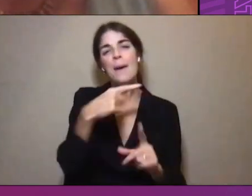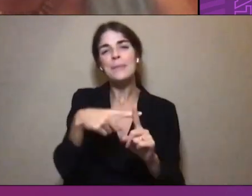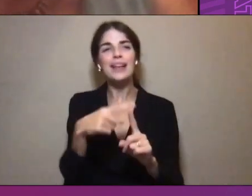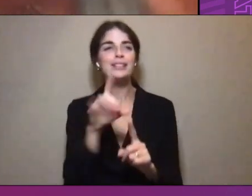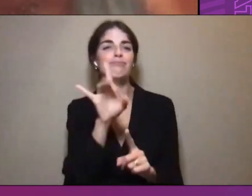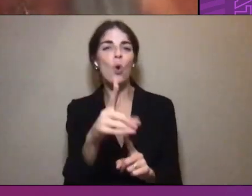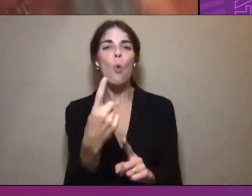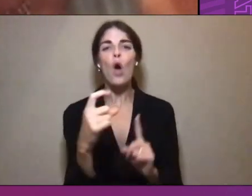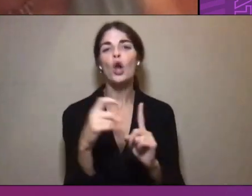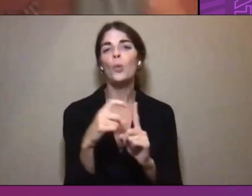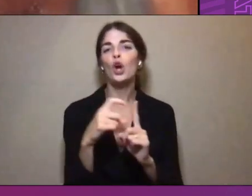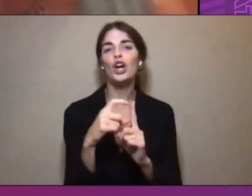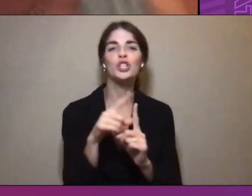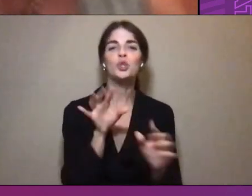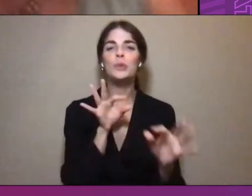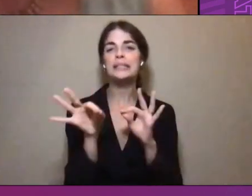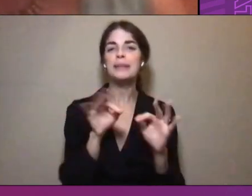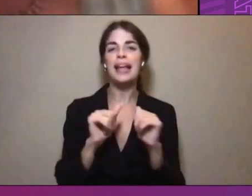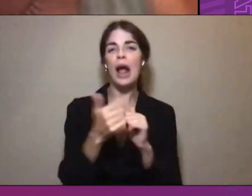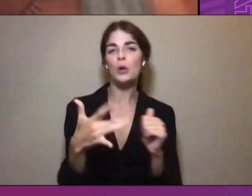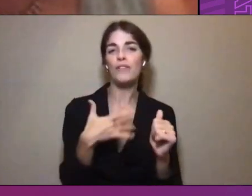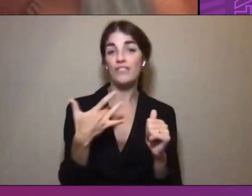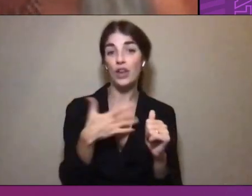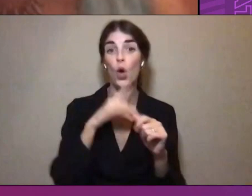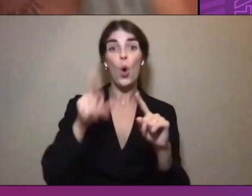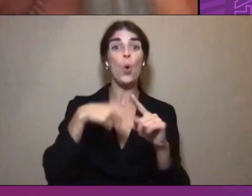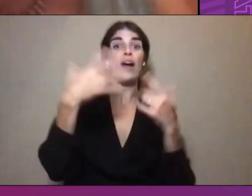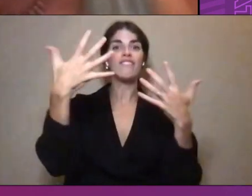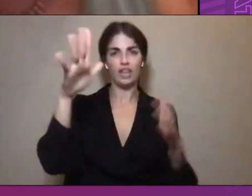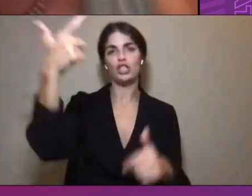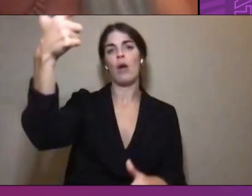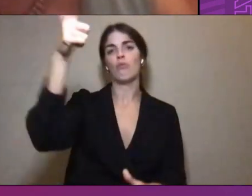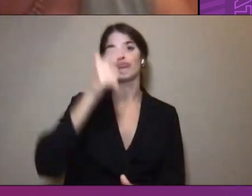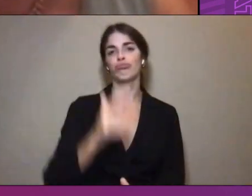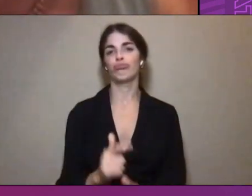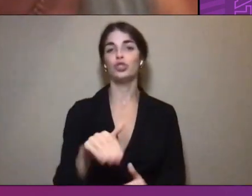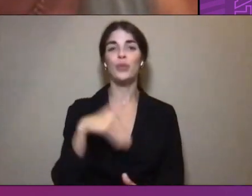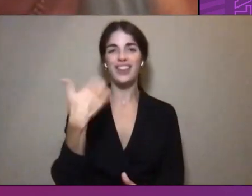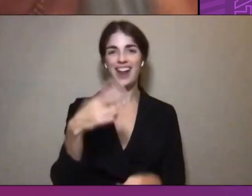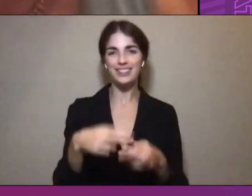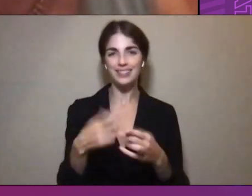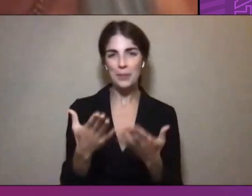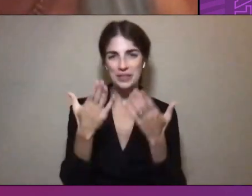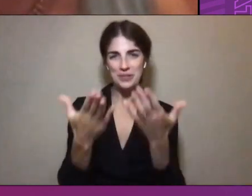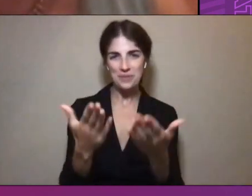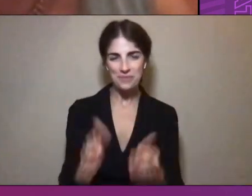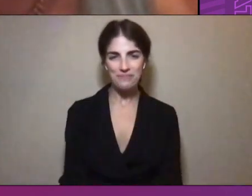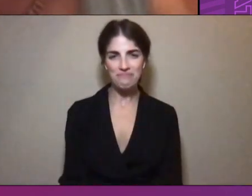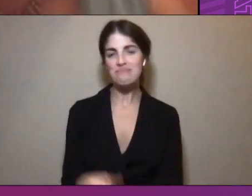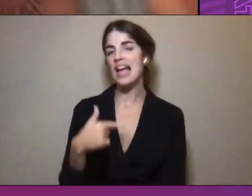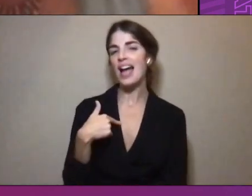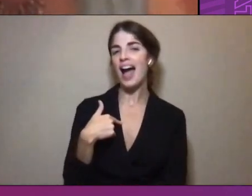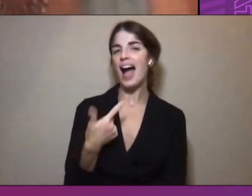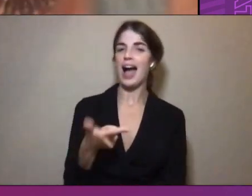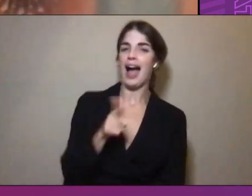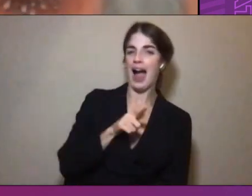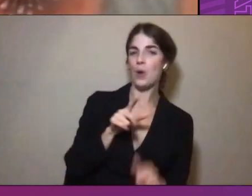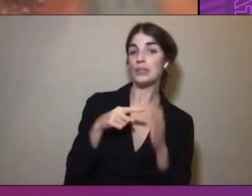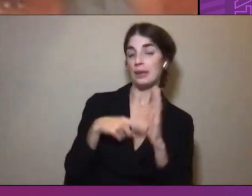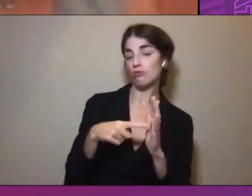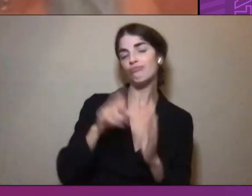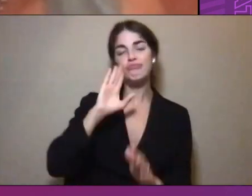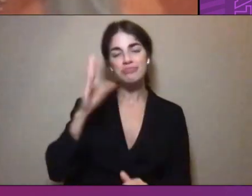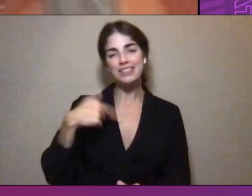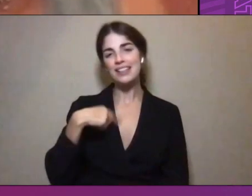tonight. And when you're done, I'll pass it along to the next nominee. I'll demonstrate. Hi, my name is